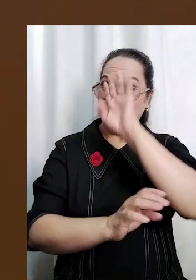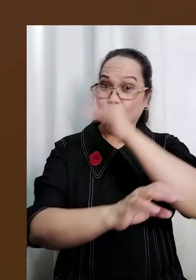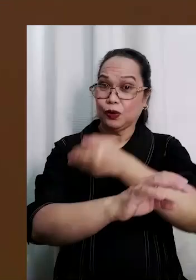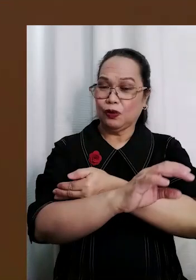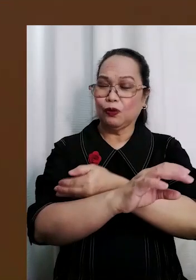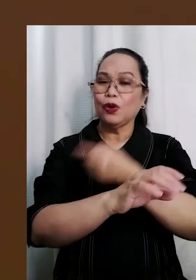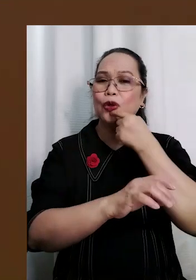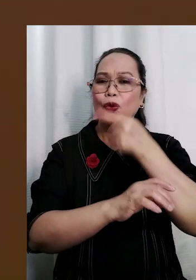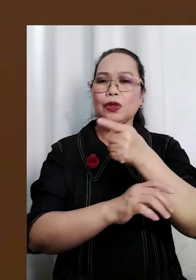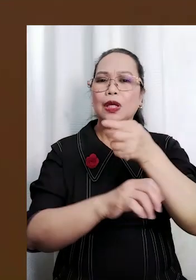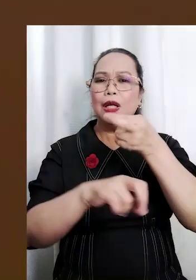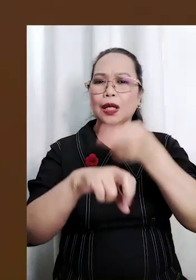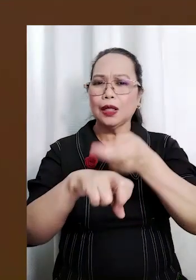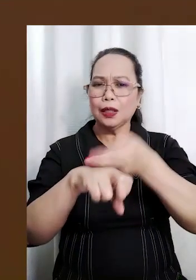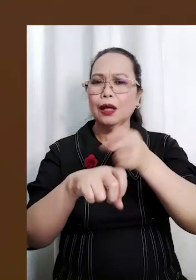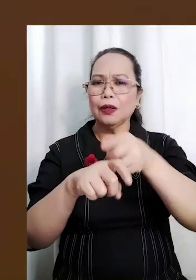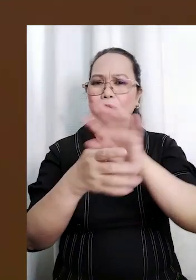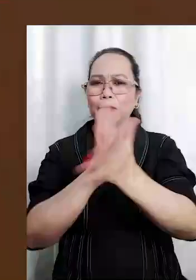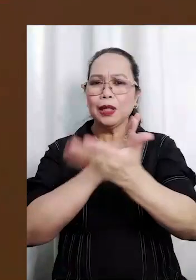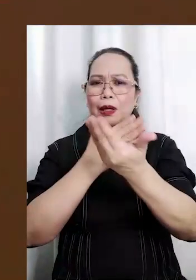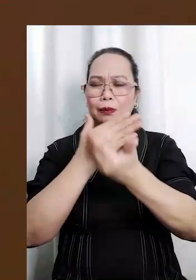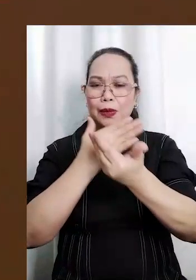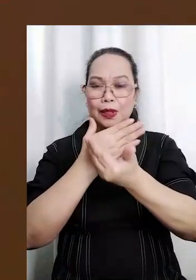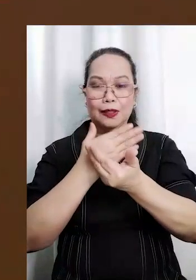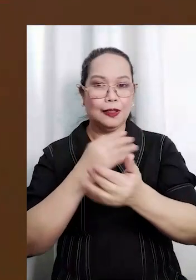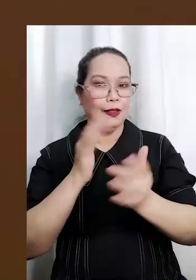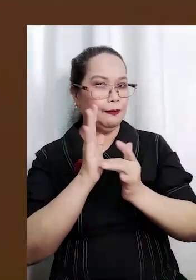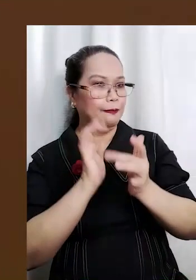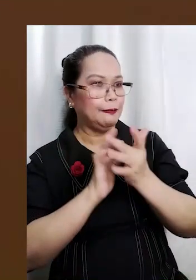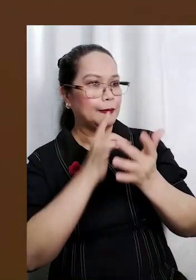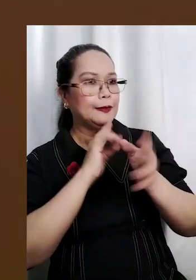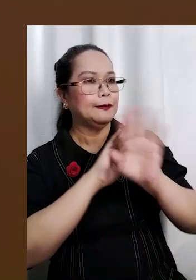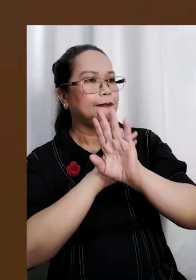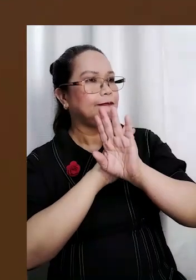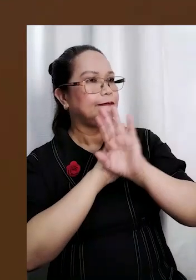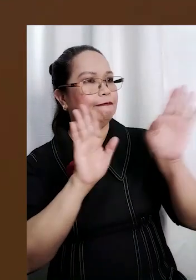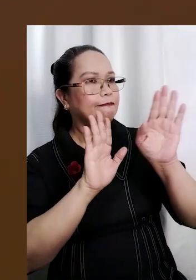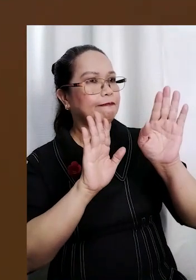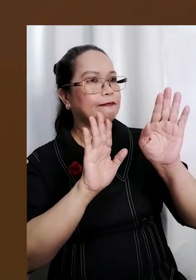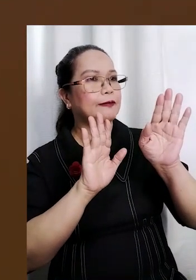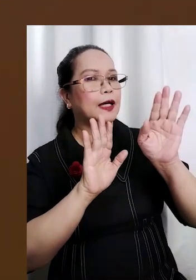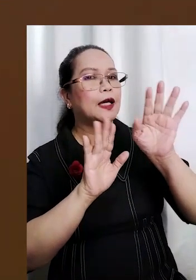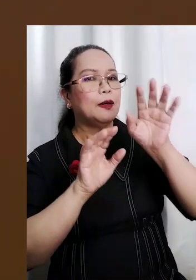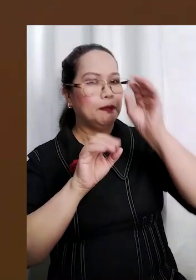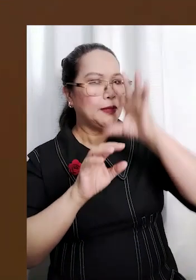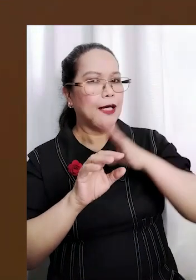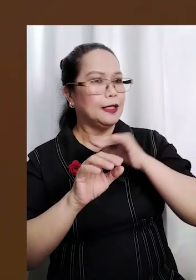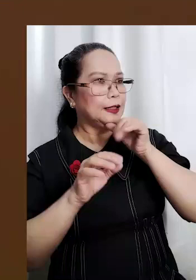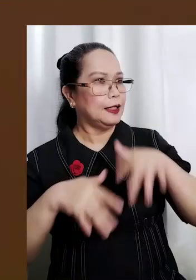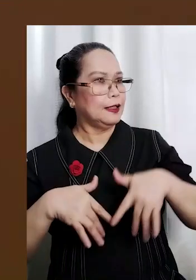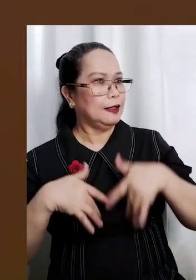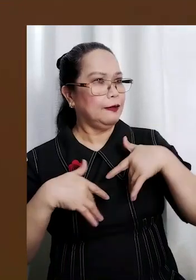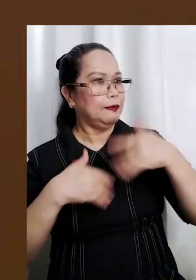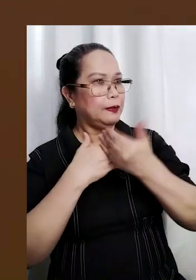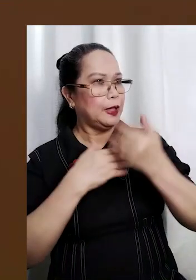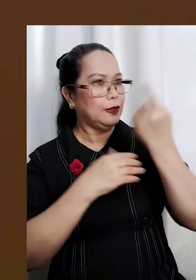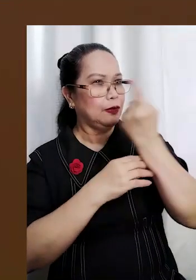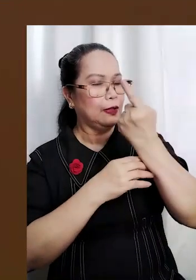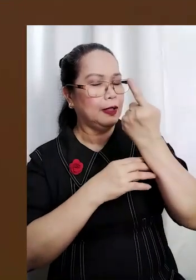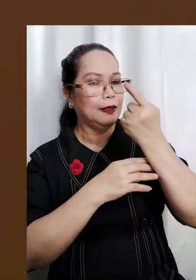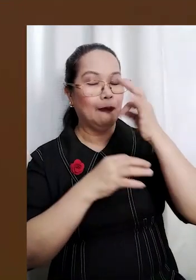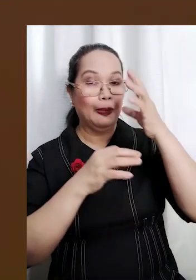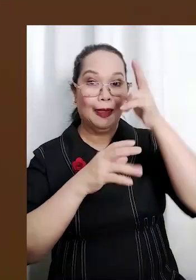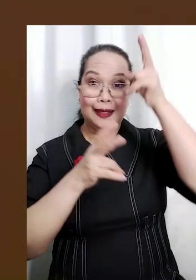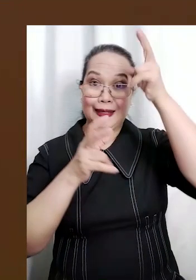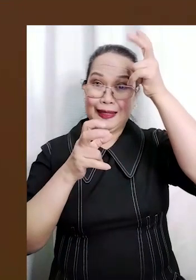bread." Jesus answered, "It is written, 'Man does not live on bread alone.'" The devil led him to a